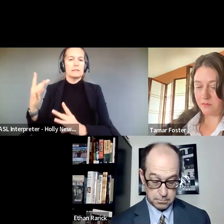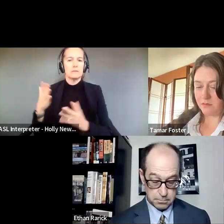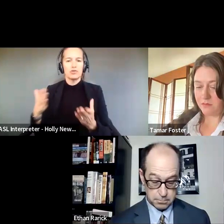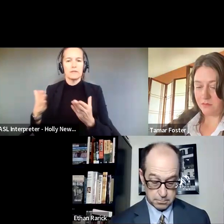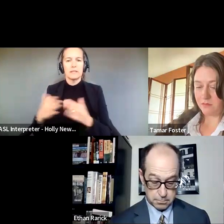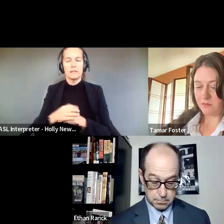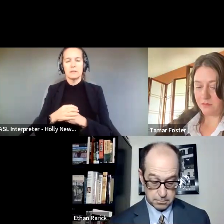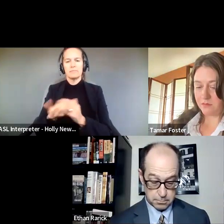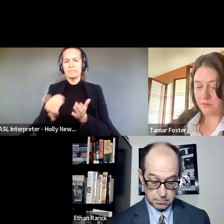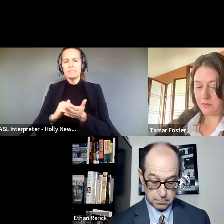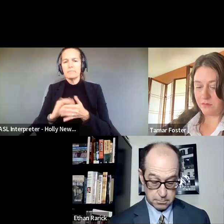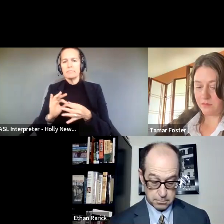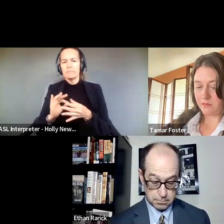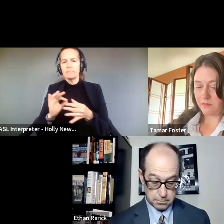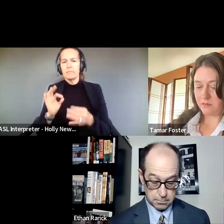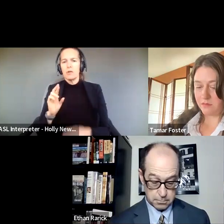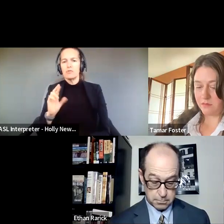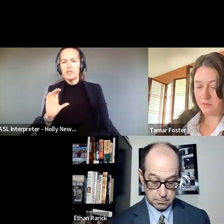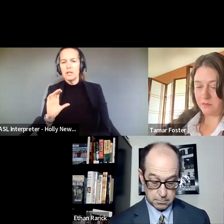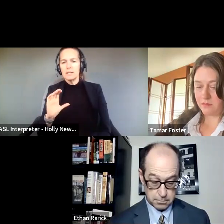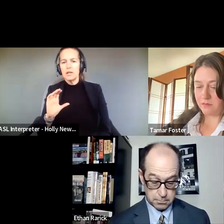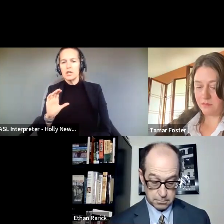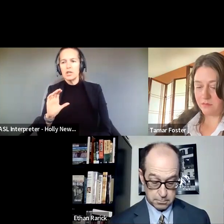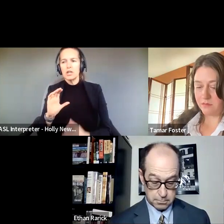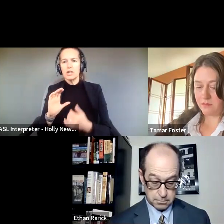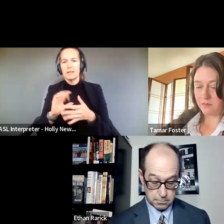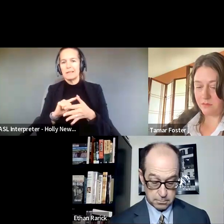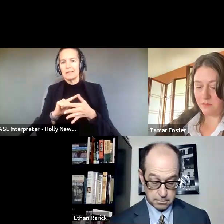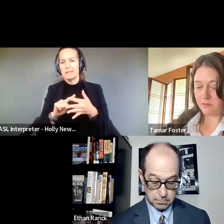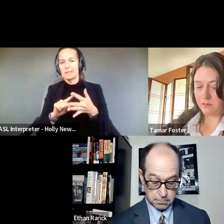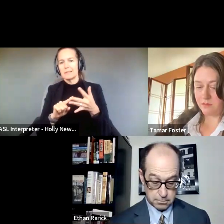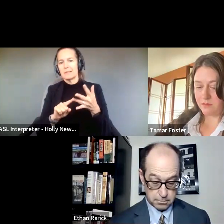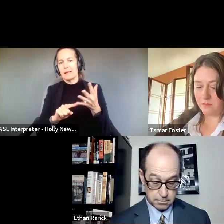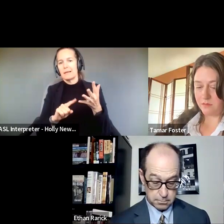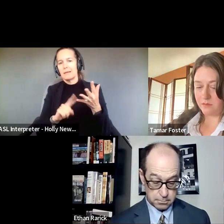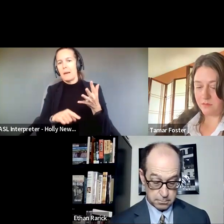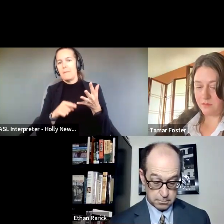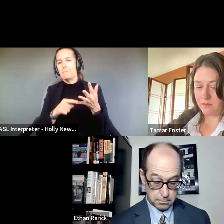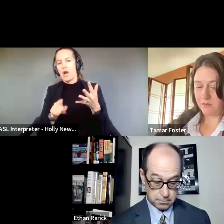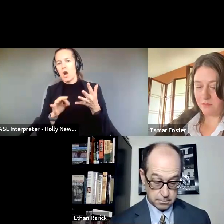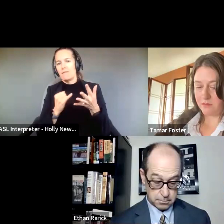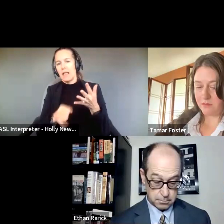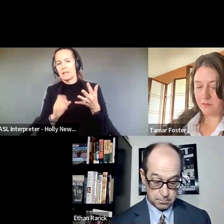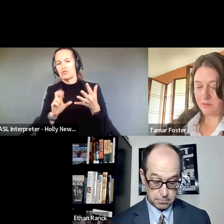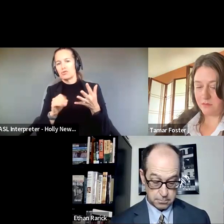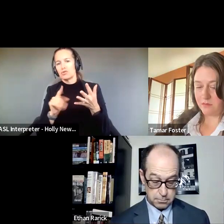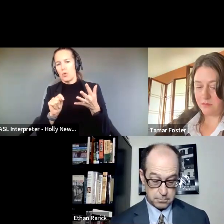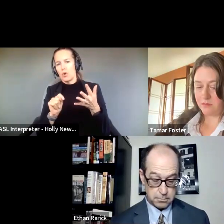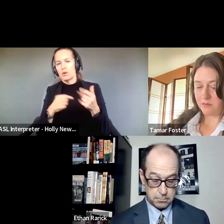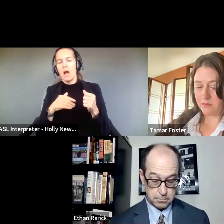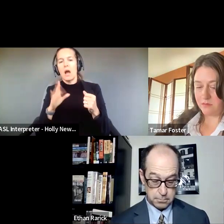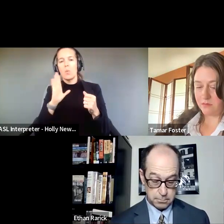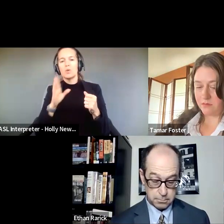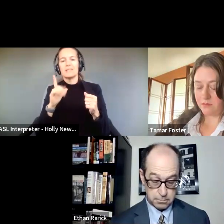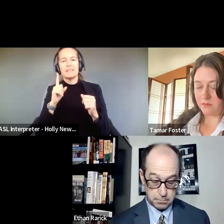Again, it was mentioned that the regional center is the payer of last resort. I would speculate, as it